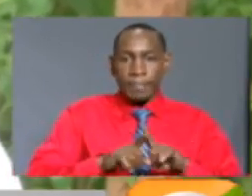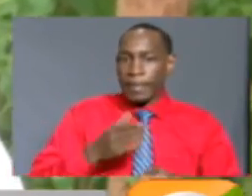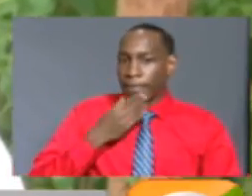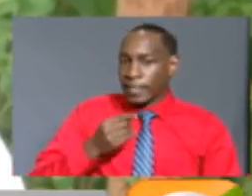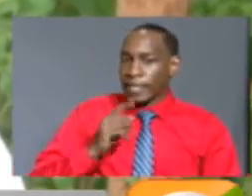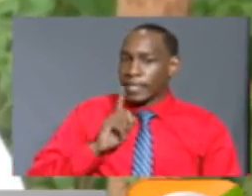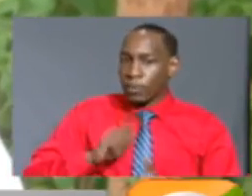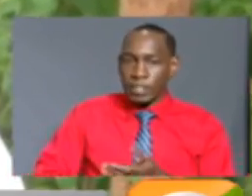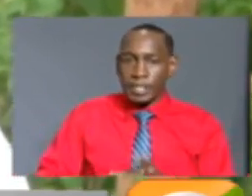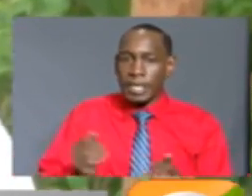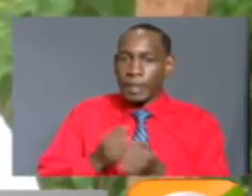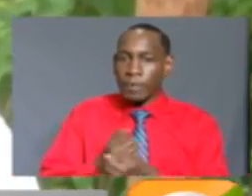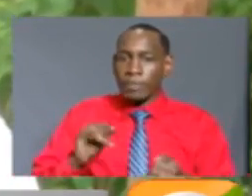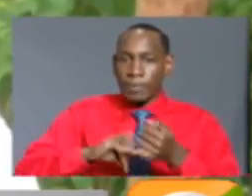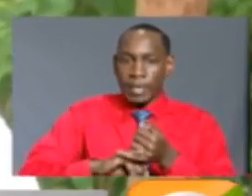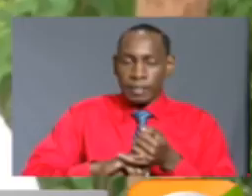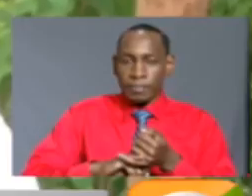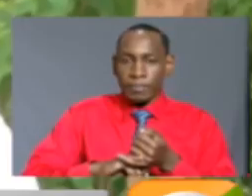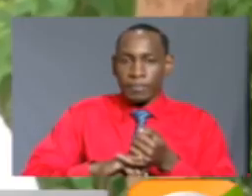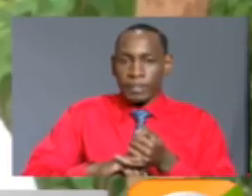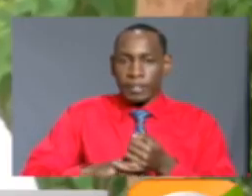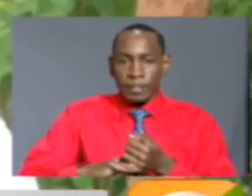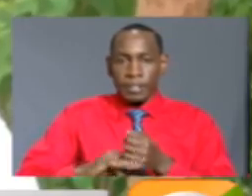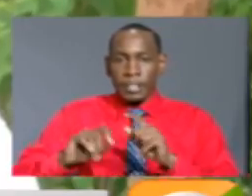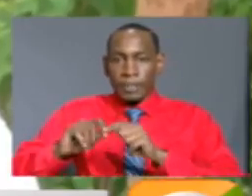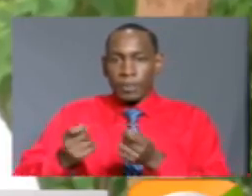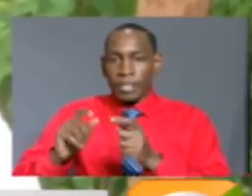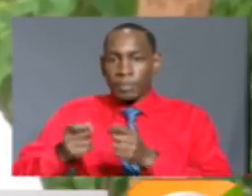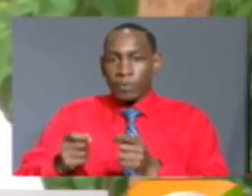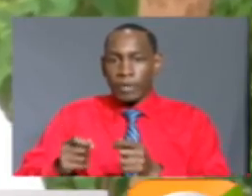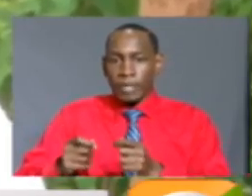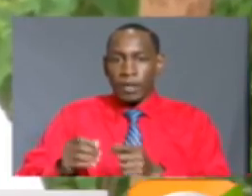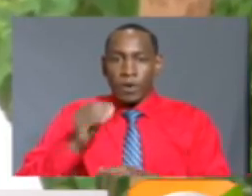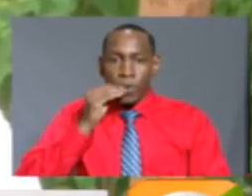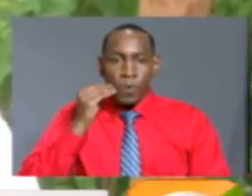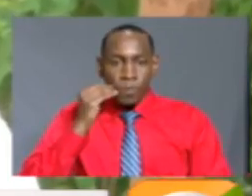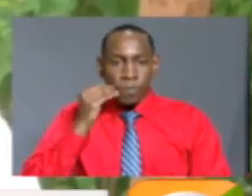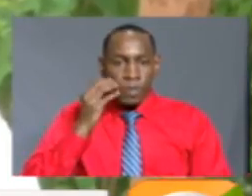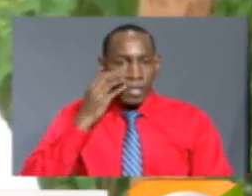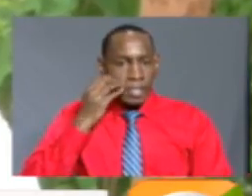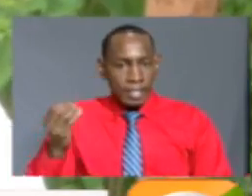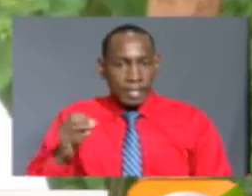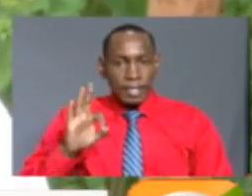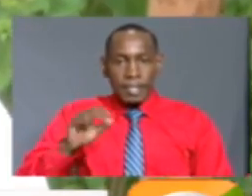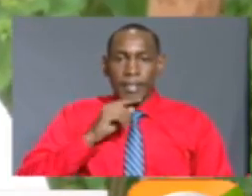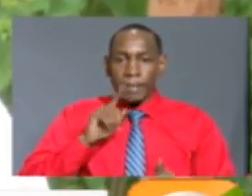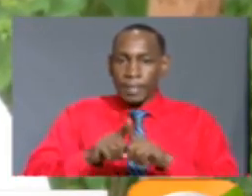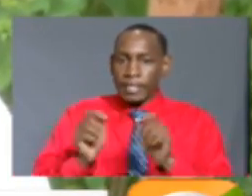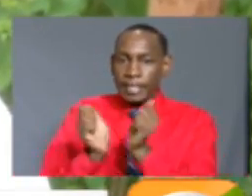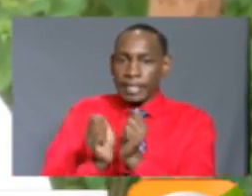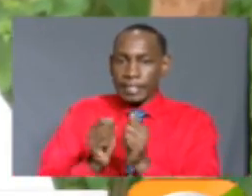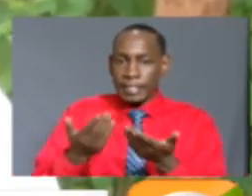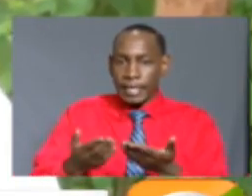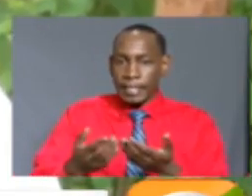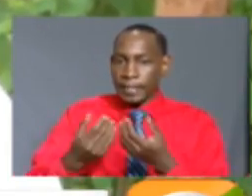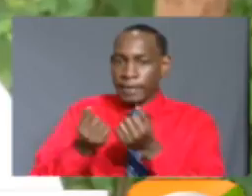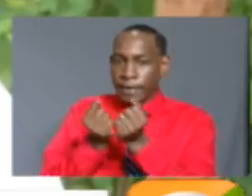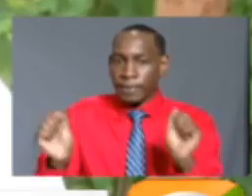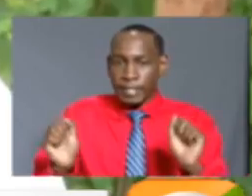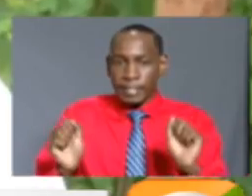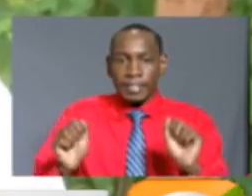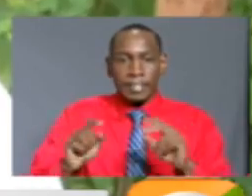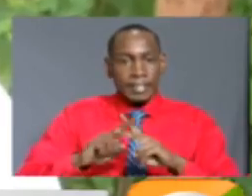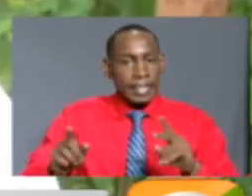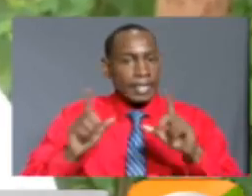mwingine. Unatuharibu kwa hii pom. Niko na usuni ndugu zangu walikuwa wameshika watatu kutoka na wewe ndio unaanza kuniambia hii maneno